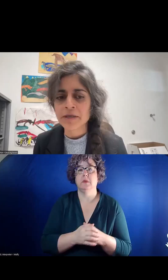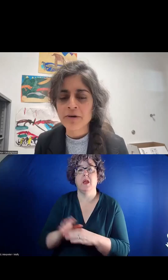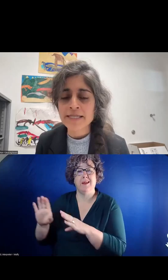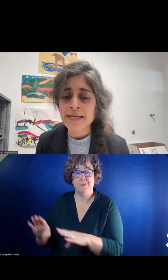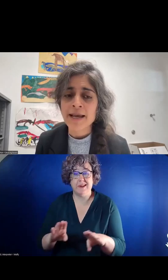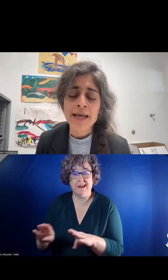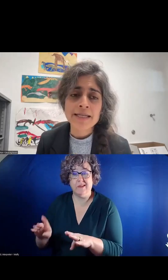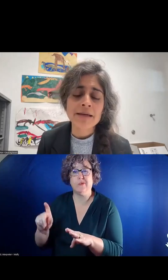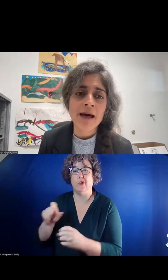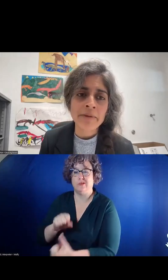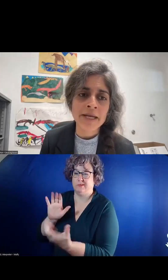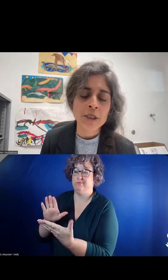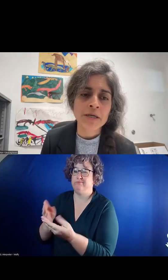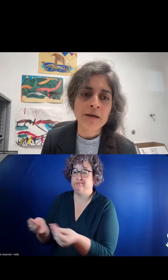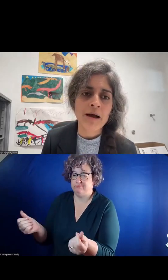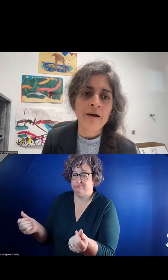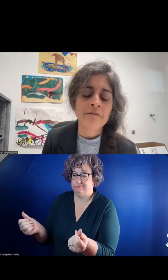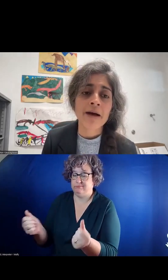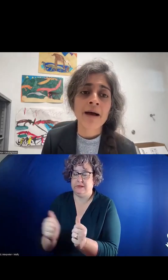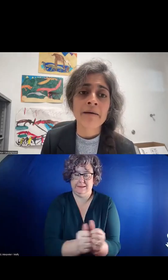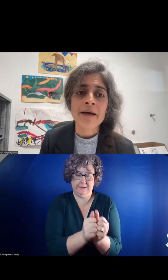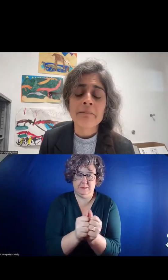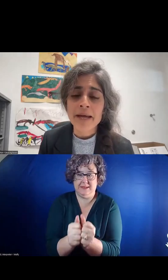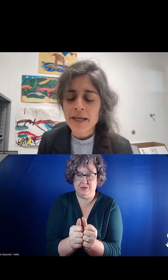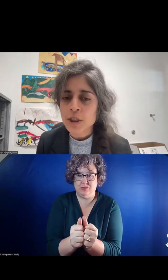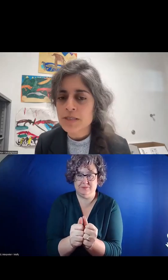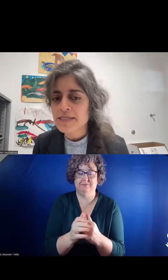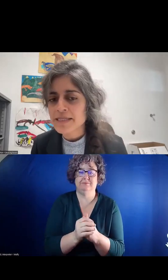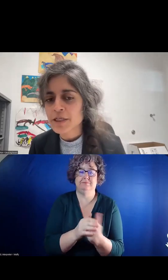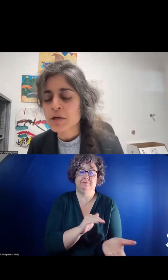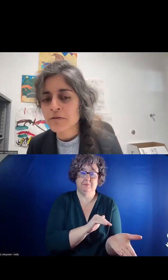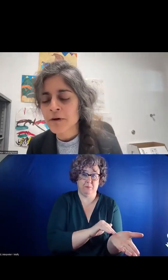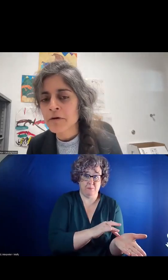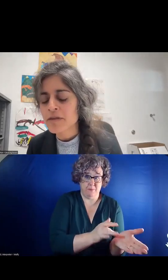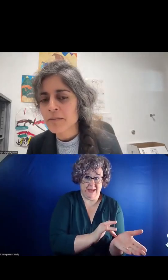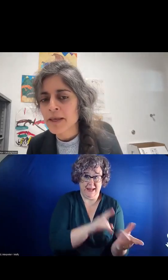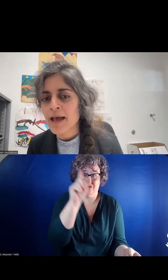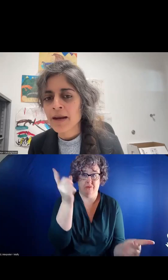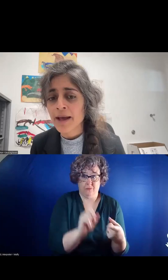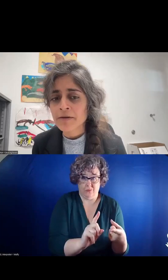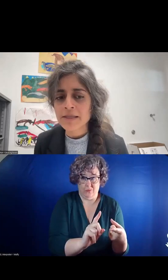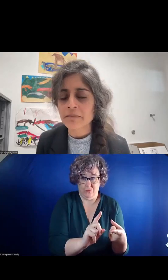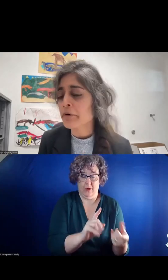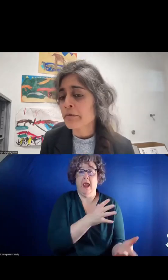needs to be addressed. And it's the combination of medications for cessation or pharmacotherapy and a counseling